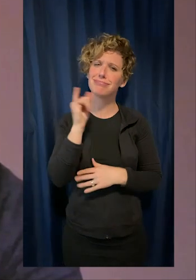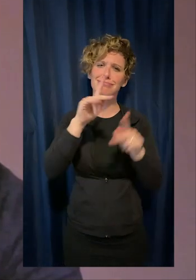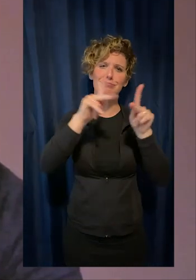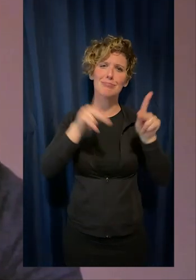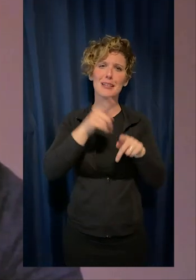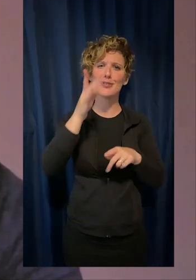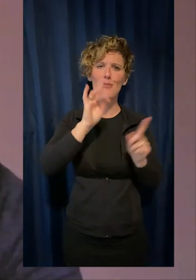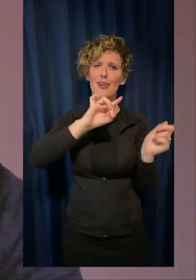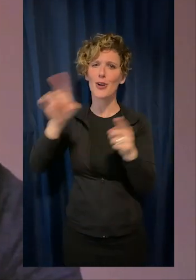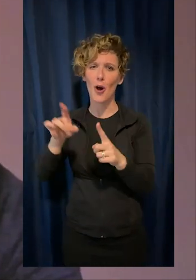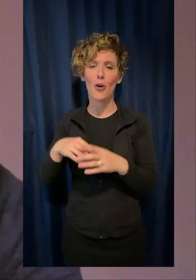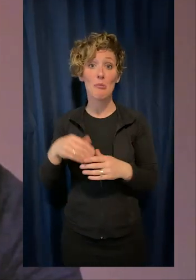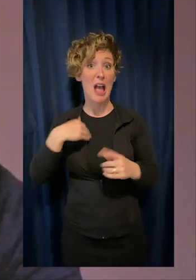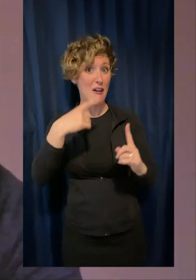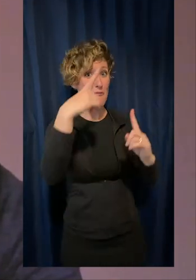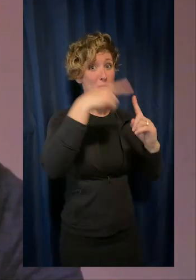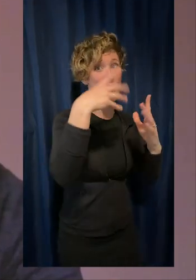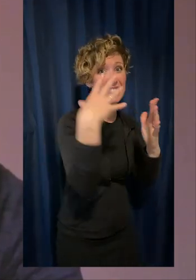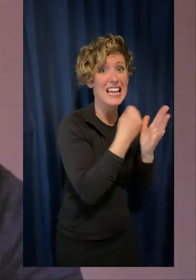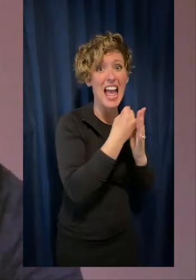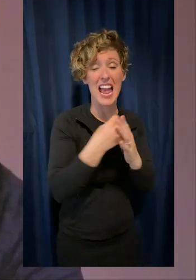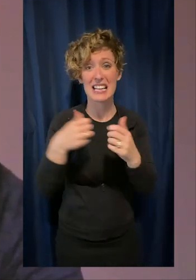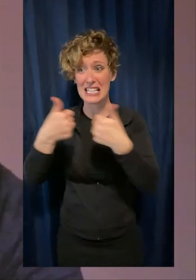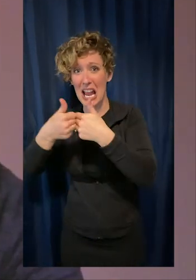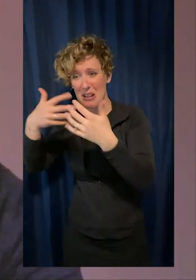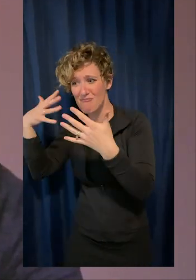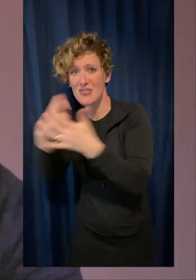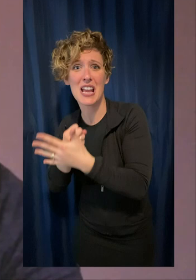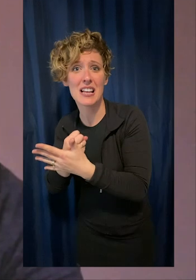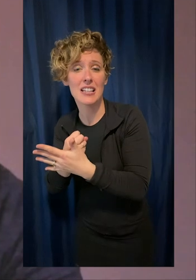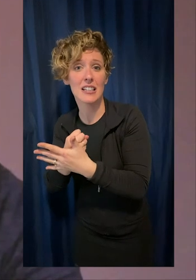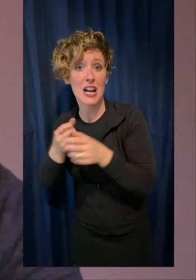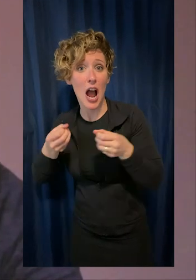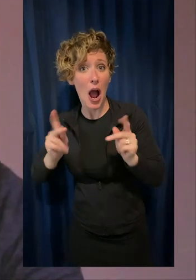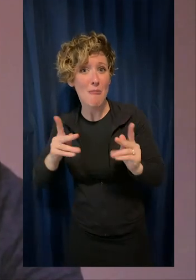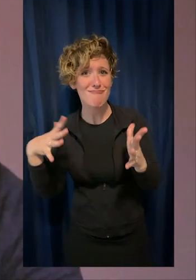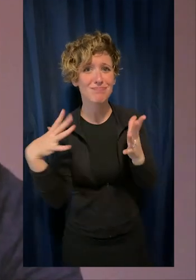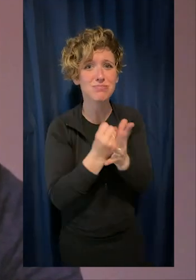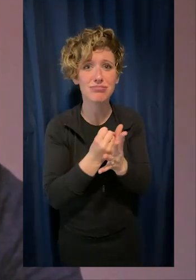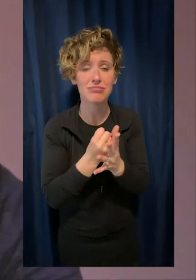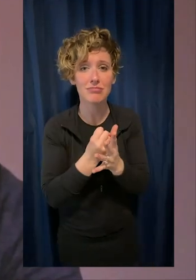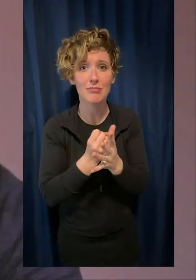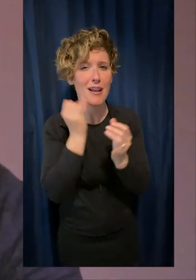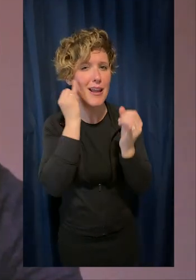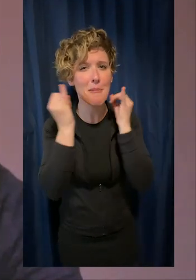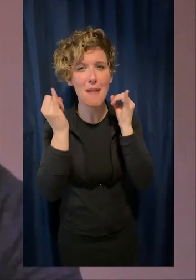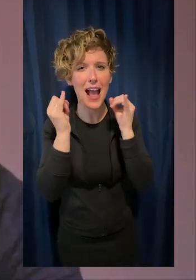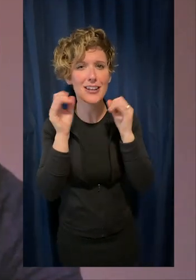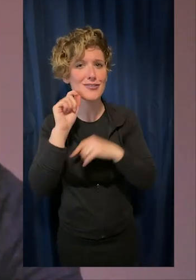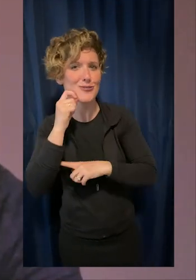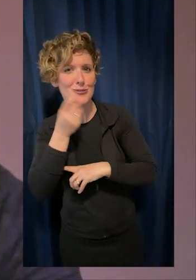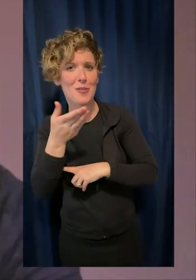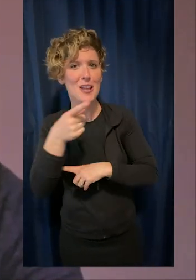to be scored, there are games to be won. And the magical things you can do with that ball will make you the winningest